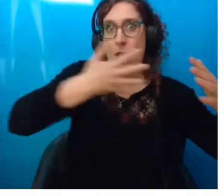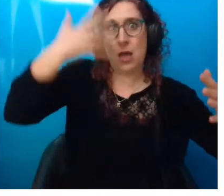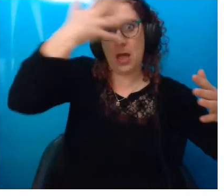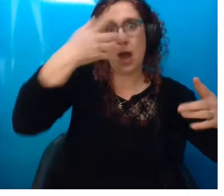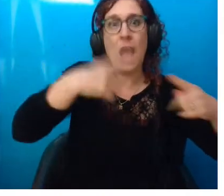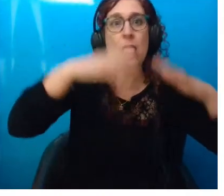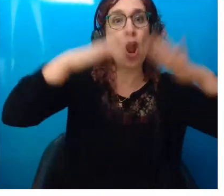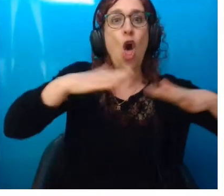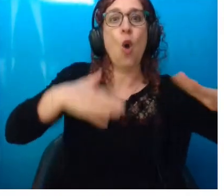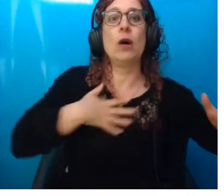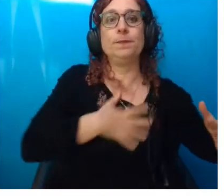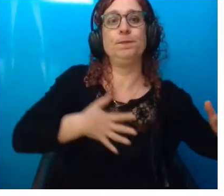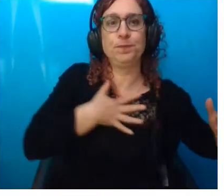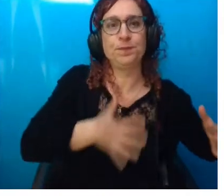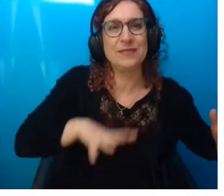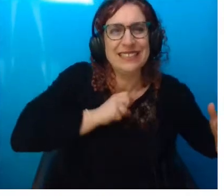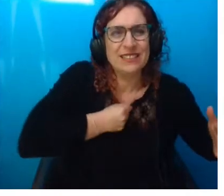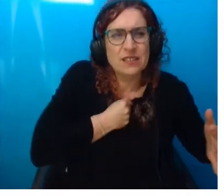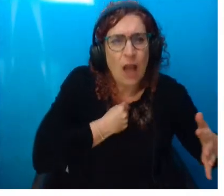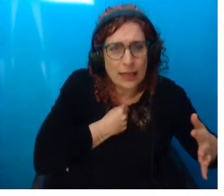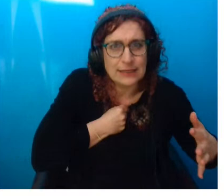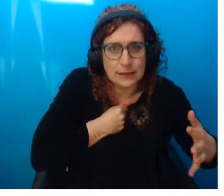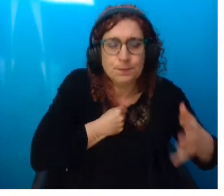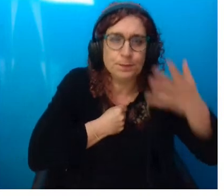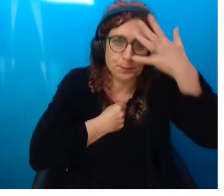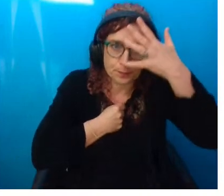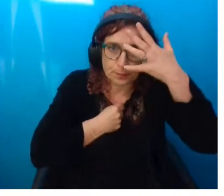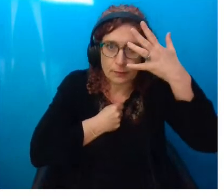Then, through the process of recruitment,